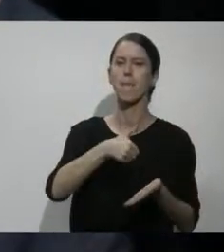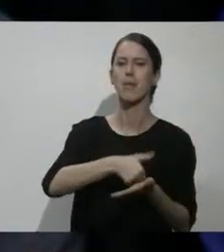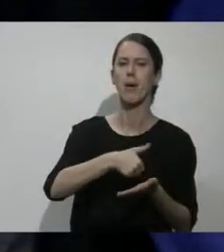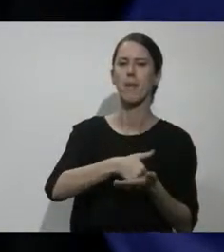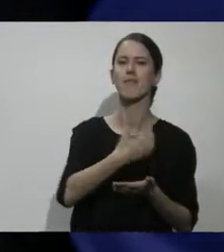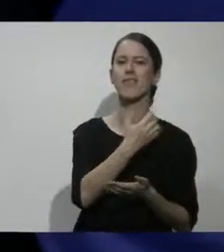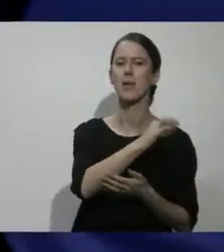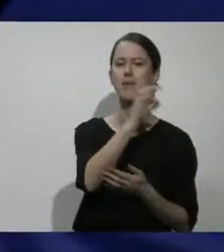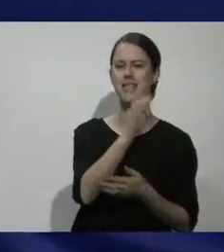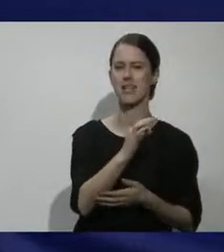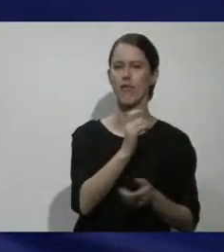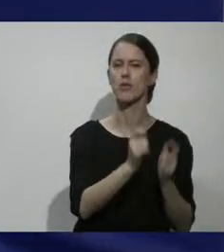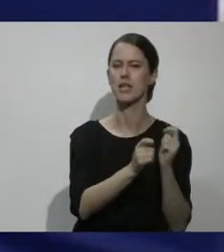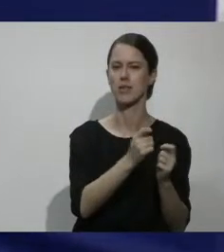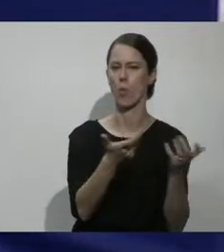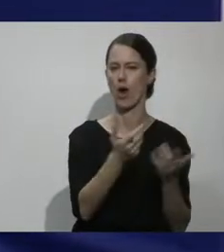Yeah.